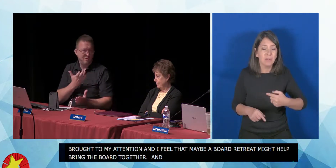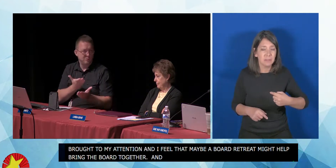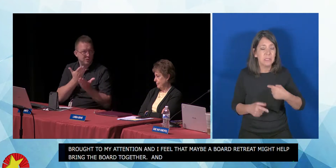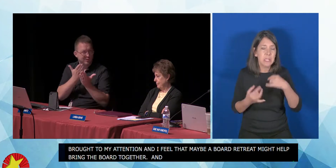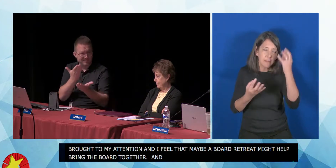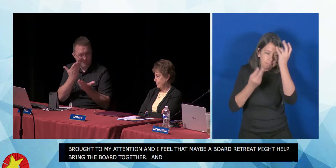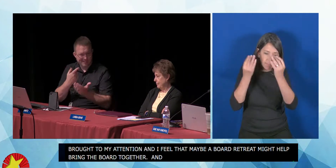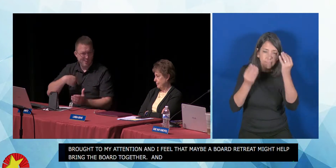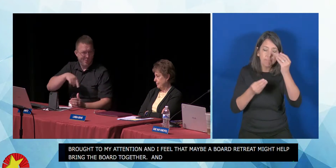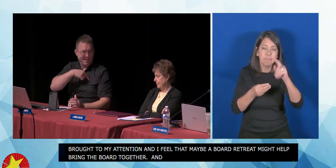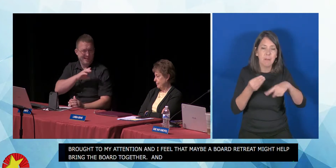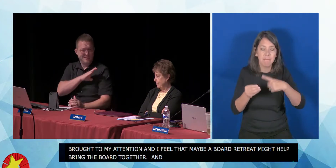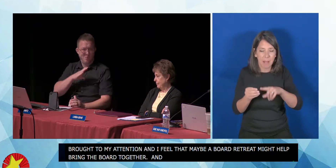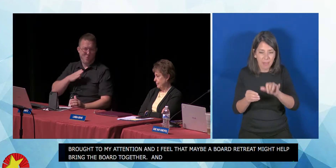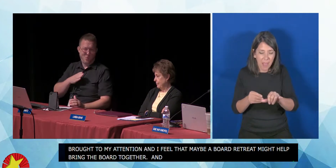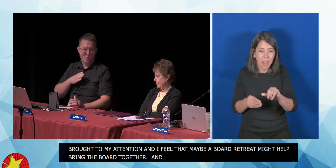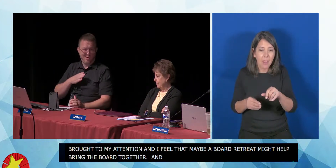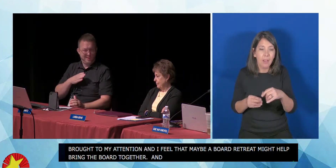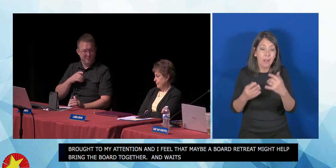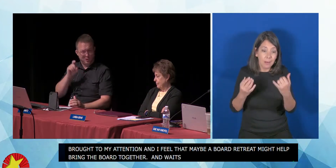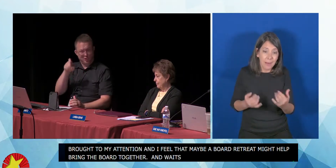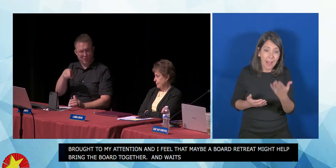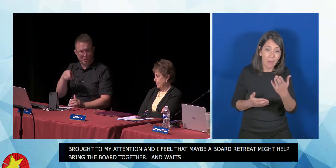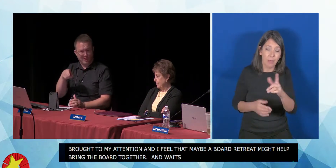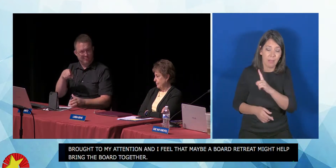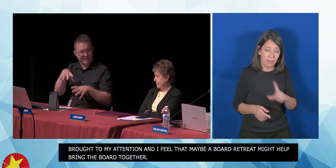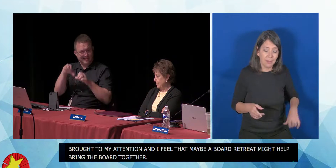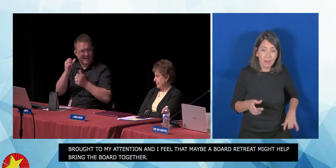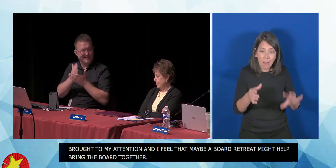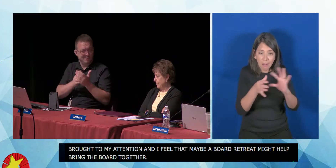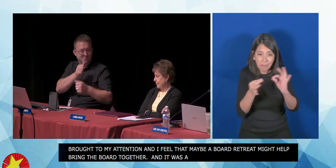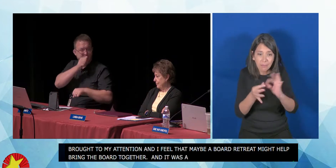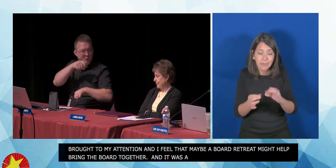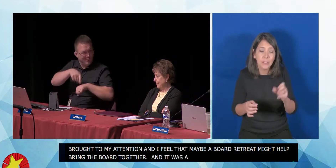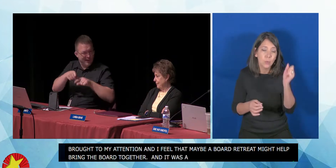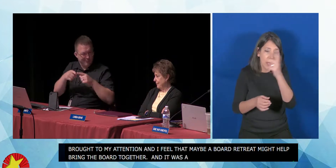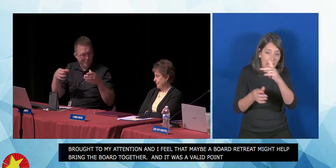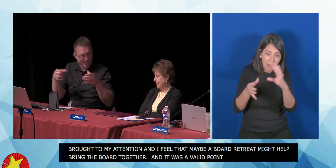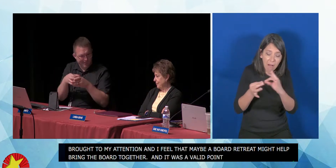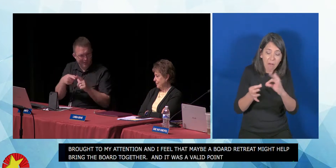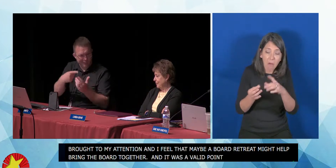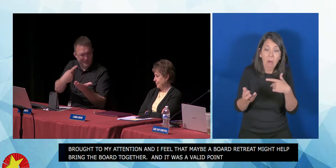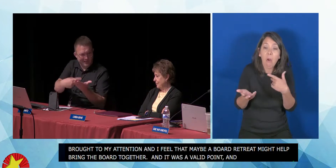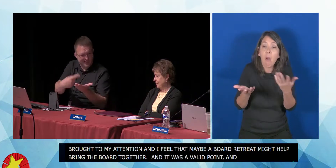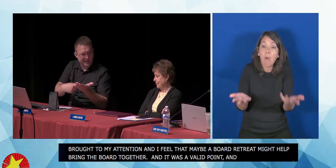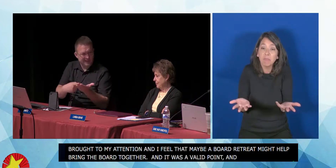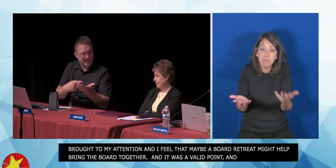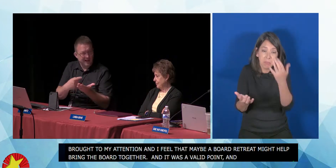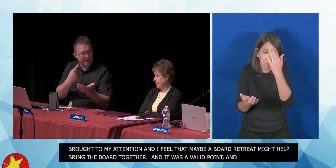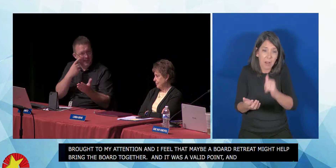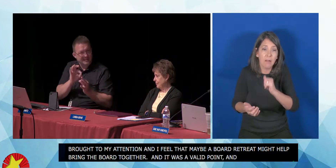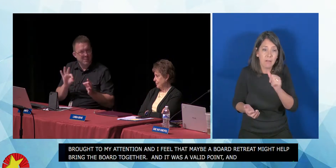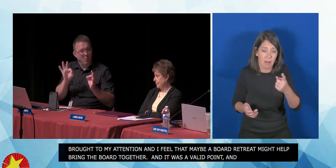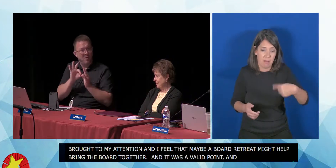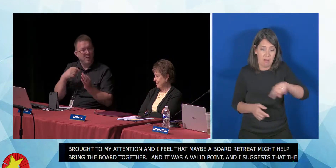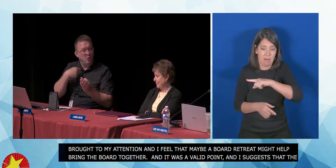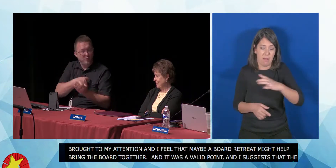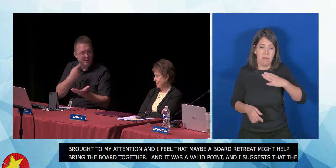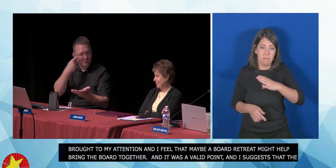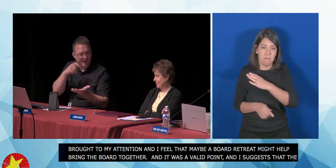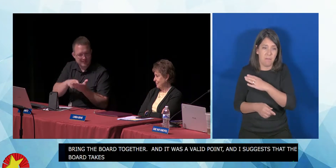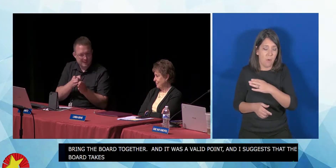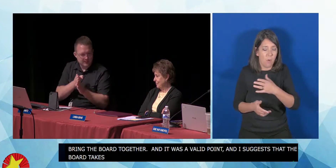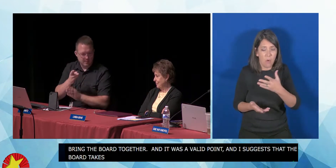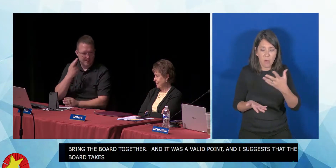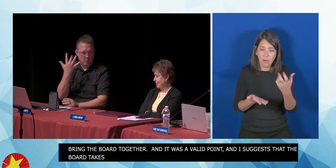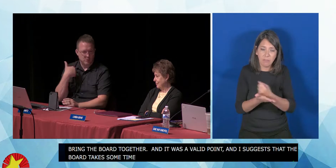as Linda and Suke made their comments. I suggest that the board take some time to get